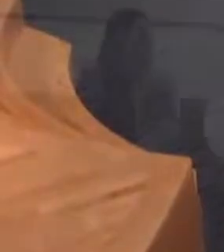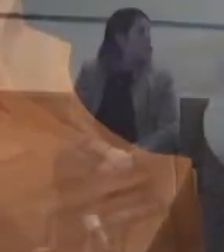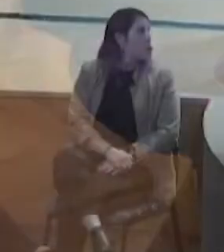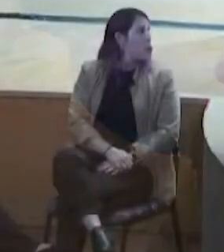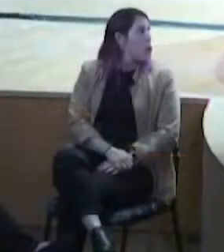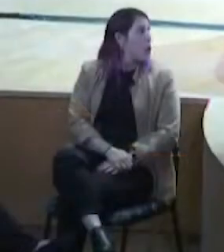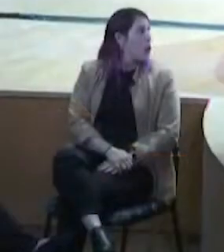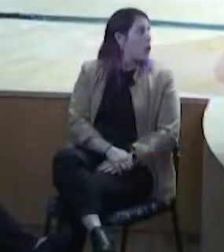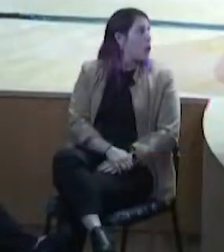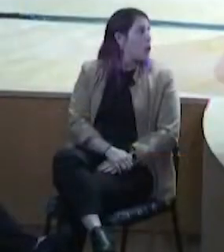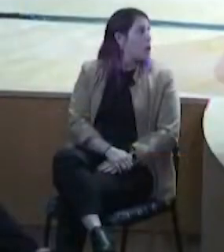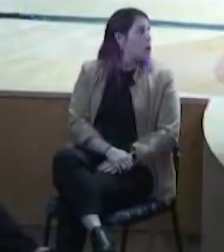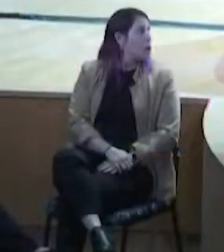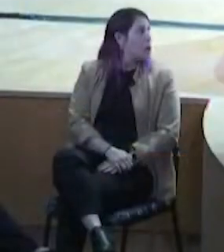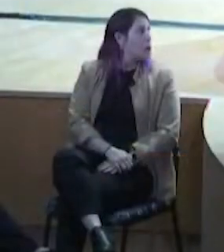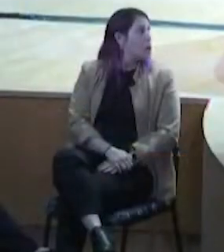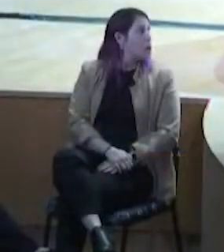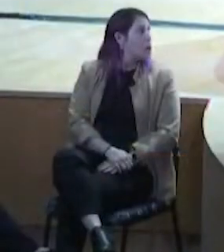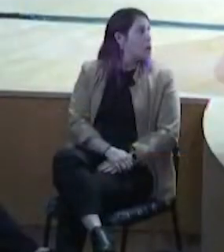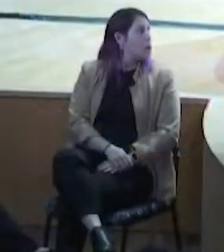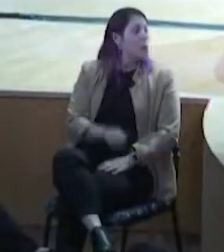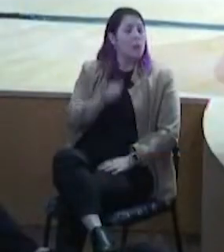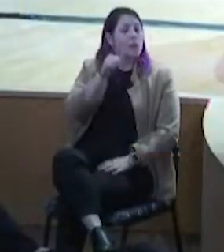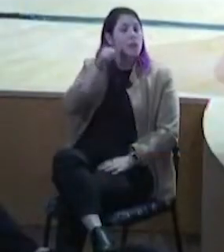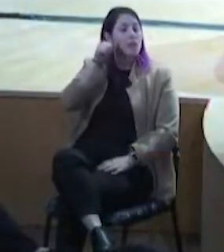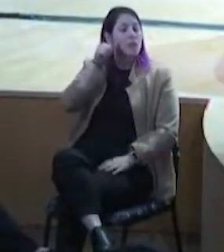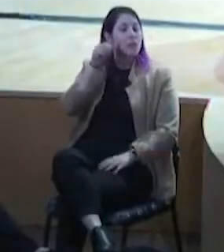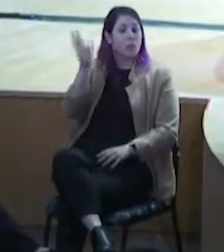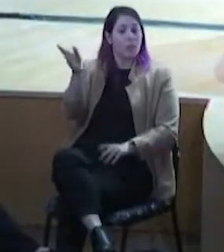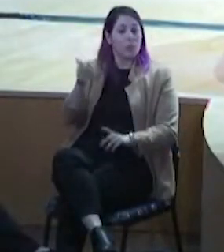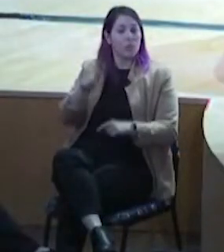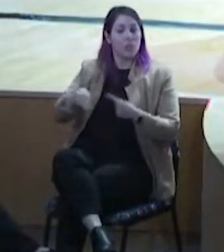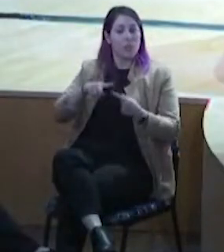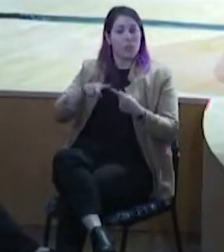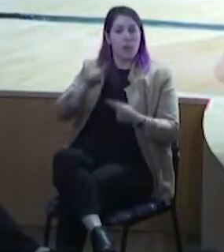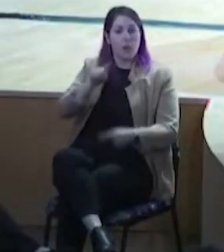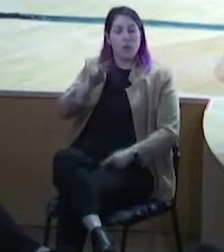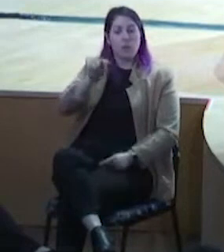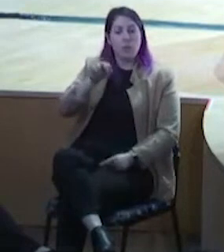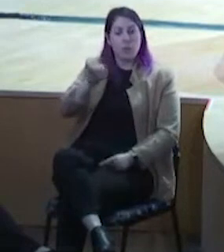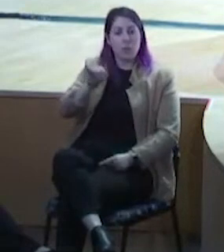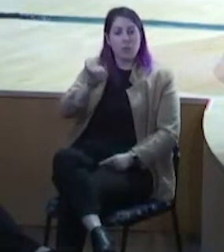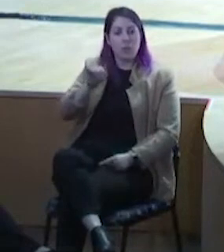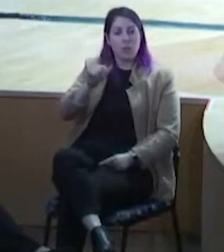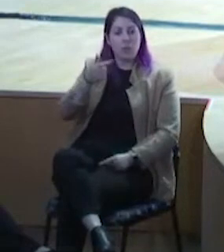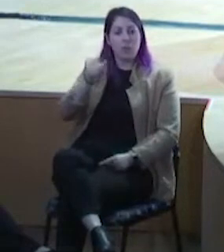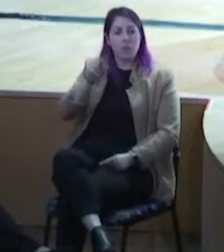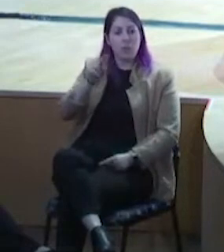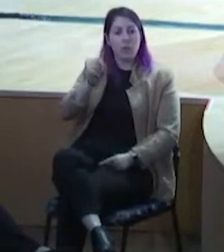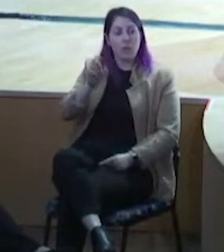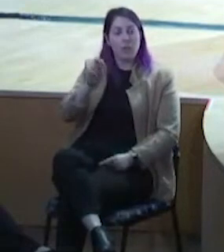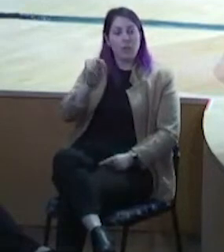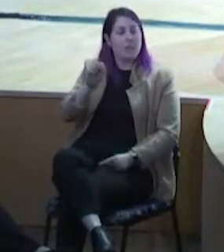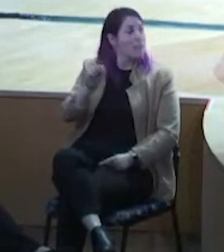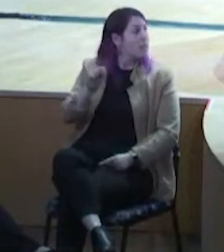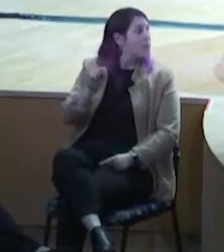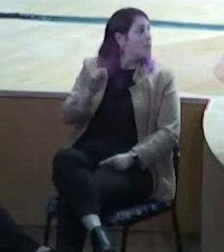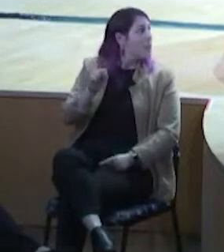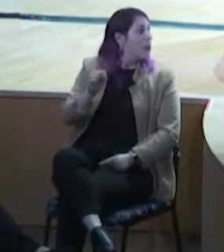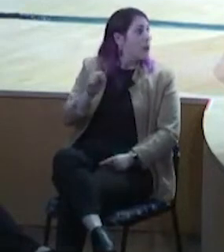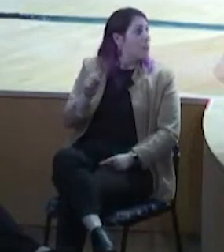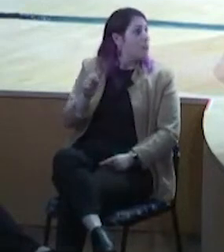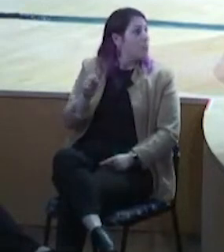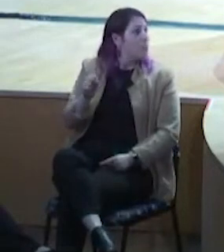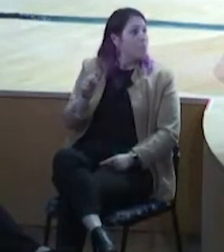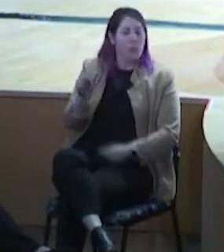Reyna did a presentation yesterday for the Zuni Gardens, and Lucía and Diego are up next. I'm sorry, you get a very short breathing